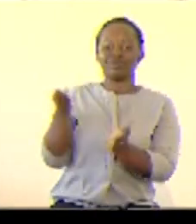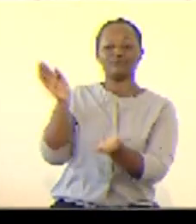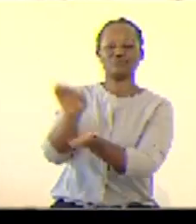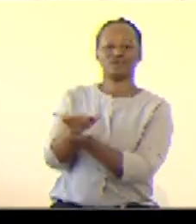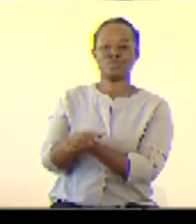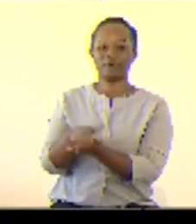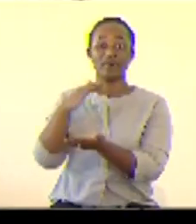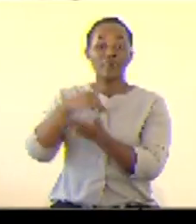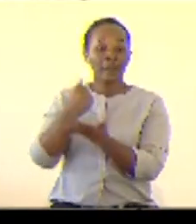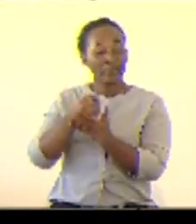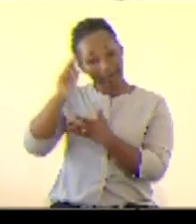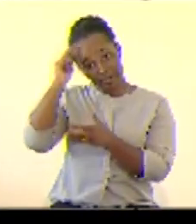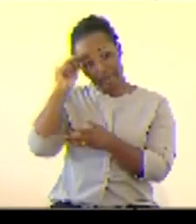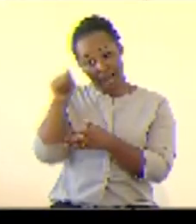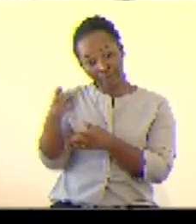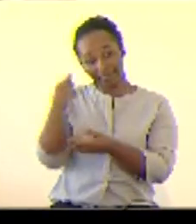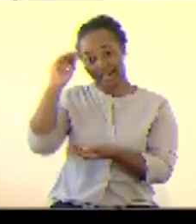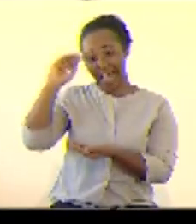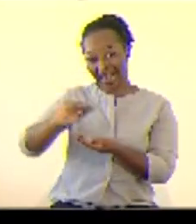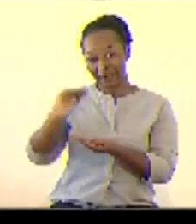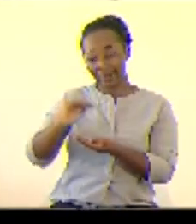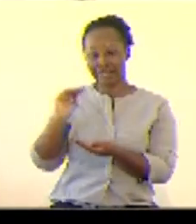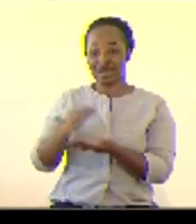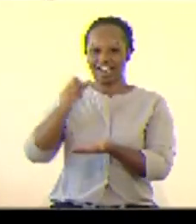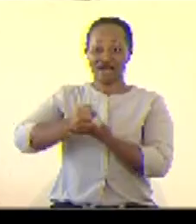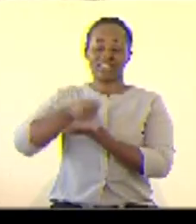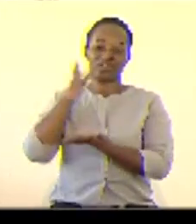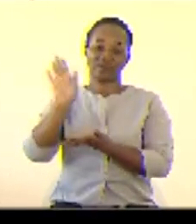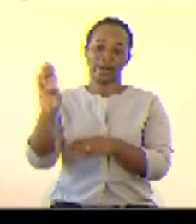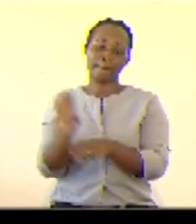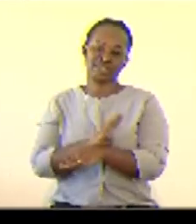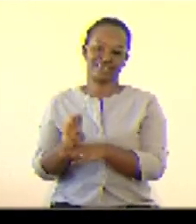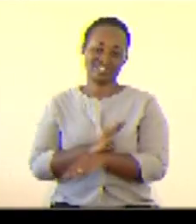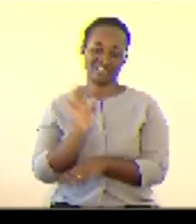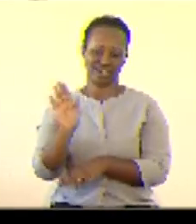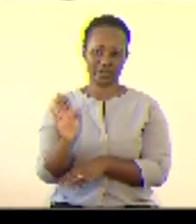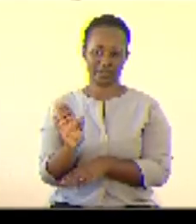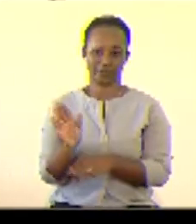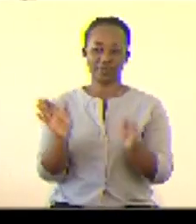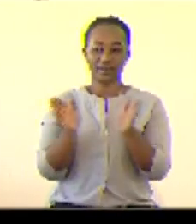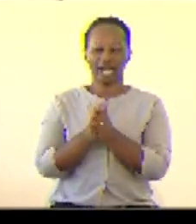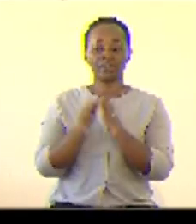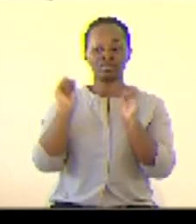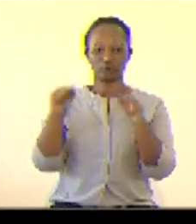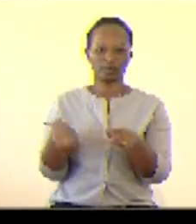drawings, remember, they reduce the value of capital in the business. And eventually, it may